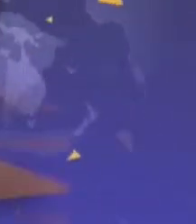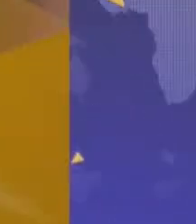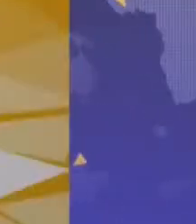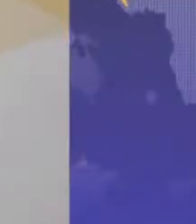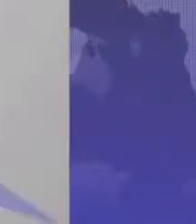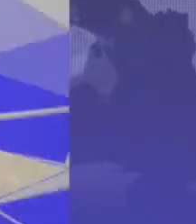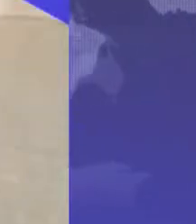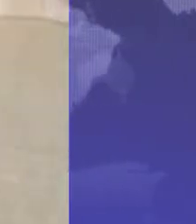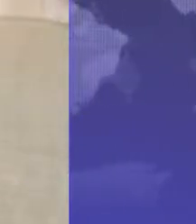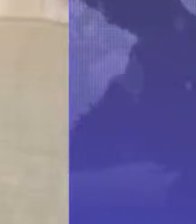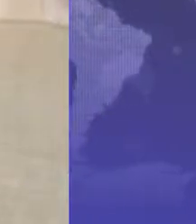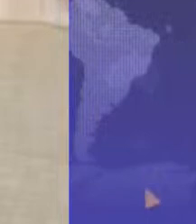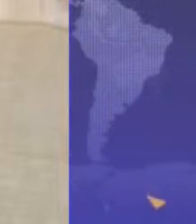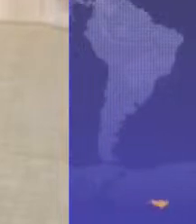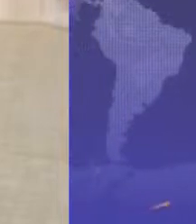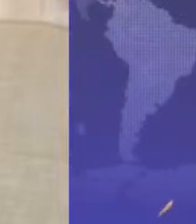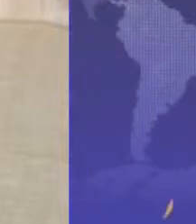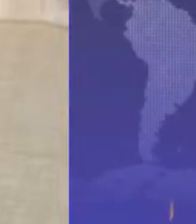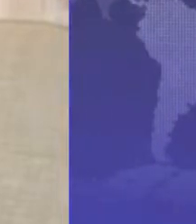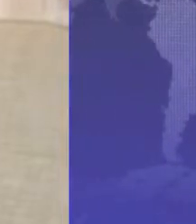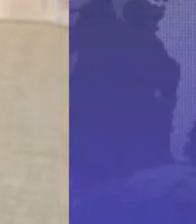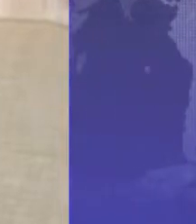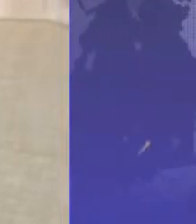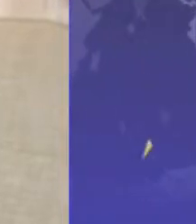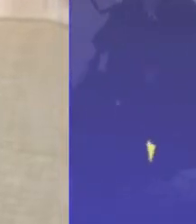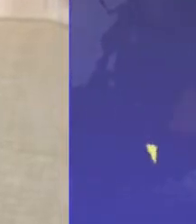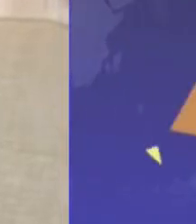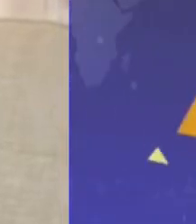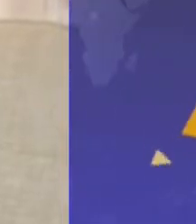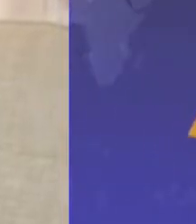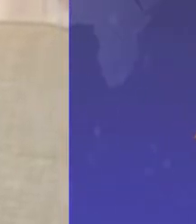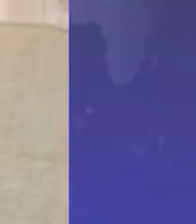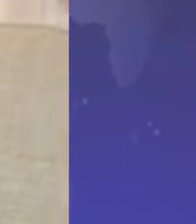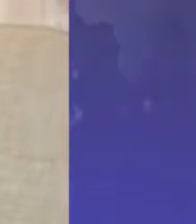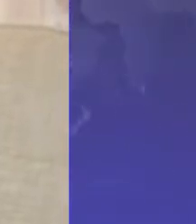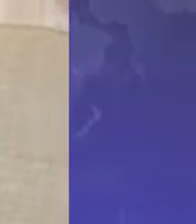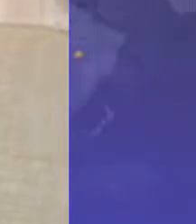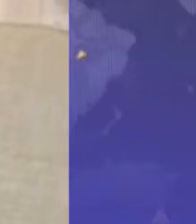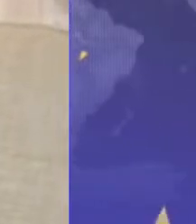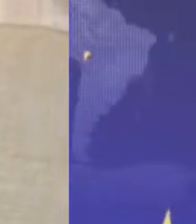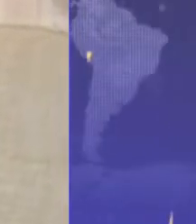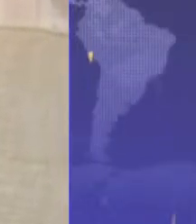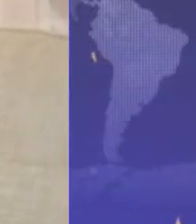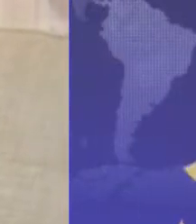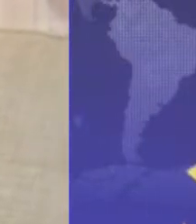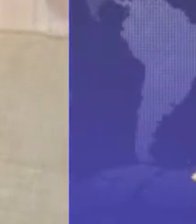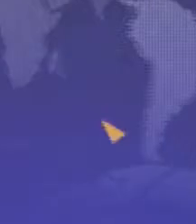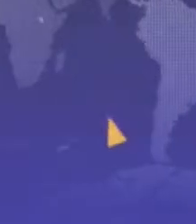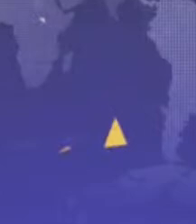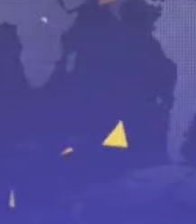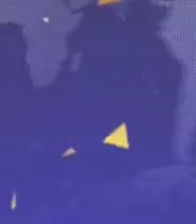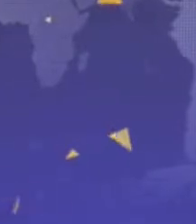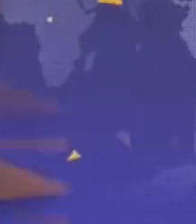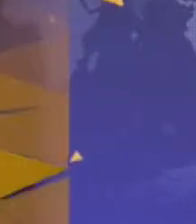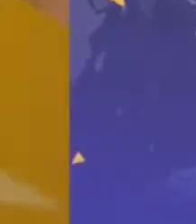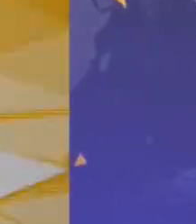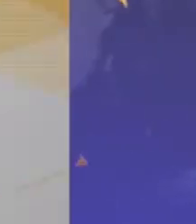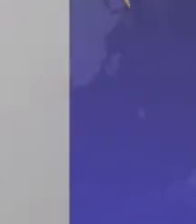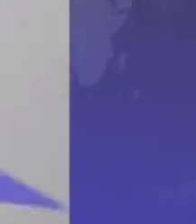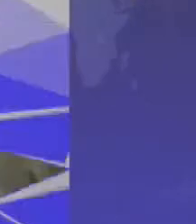In our top stories tonight, Prime Minister Robina Nabanja describes the Arts Teachers Industrial Action as uncalled for.